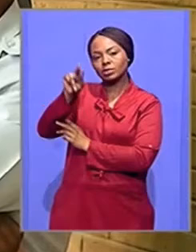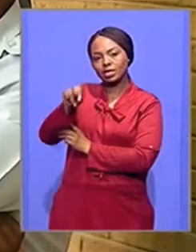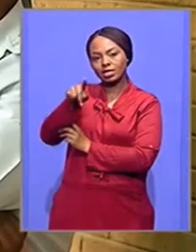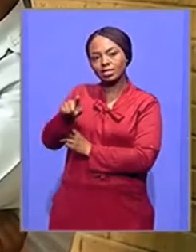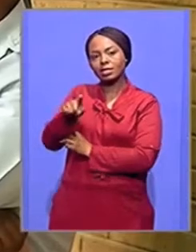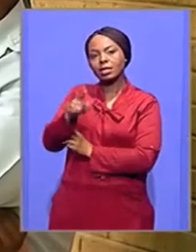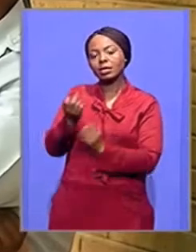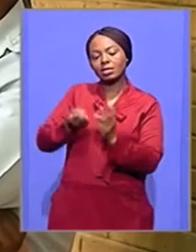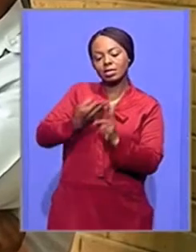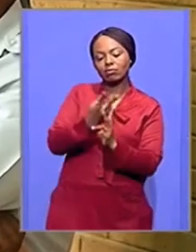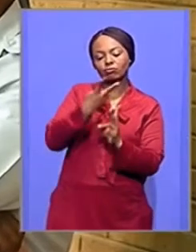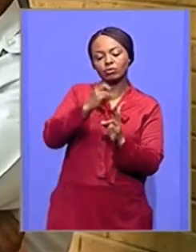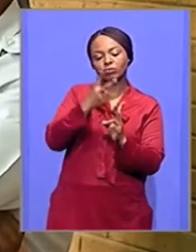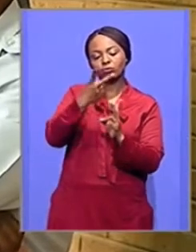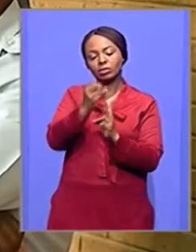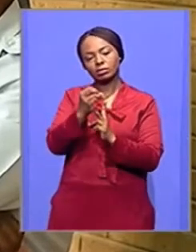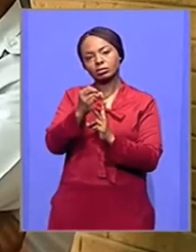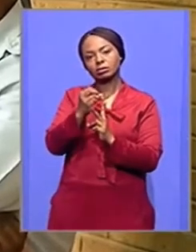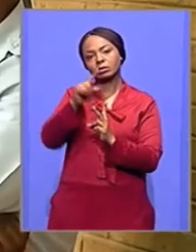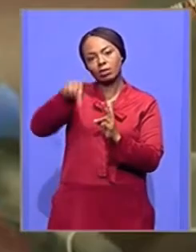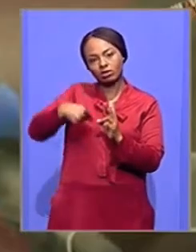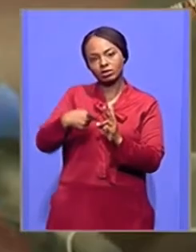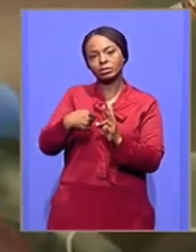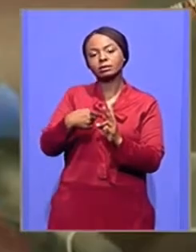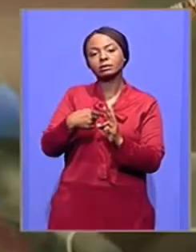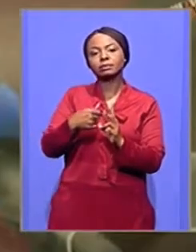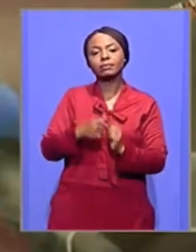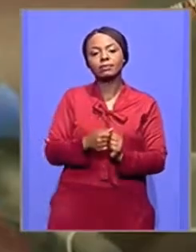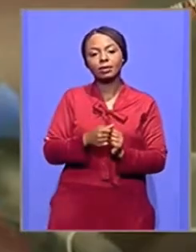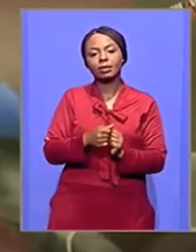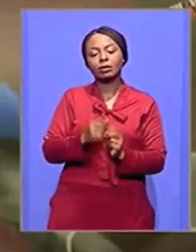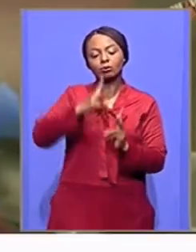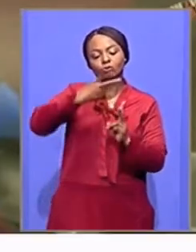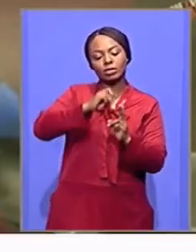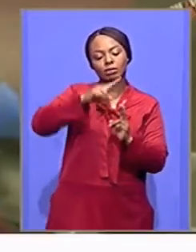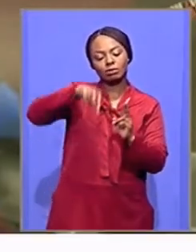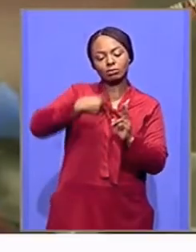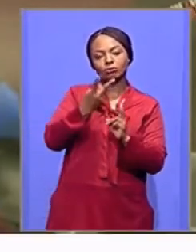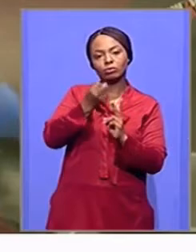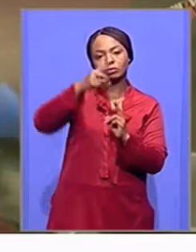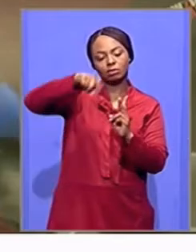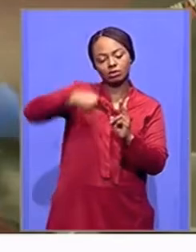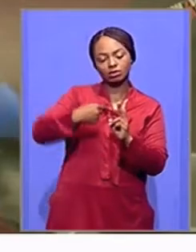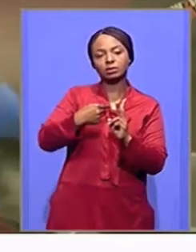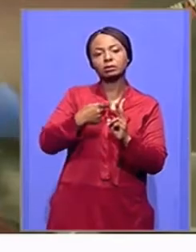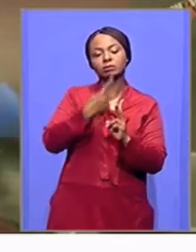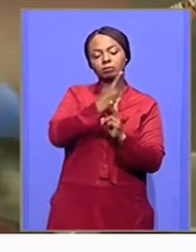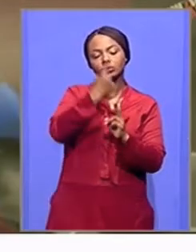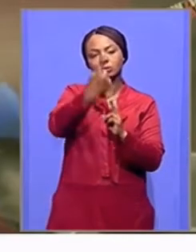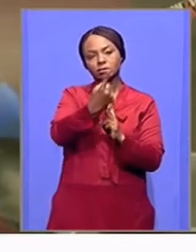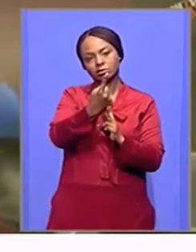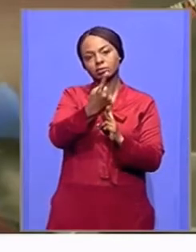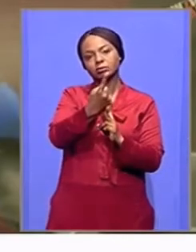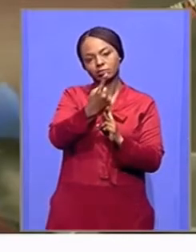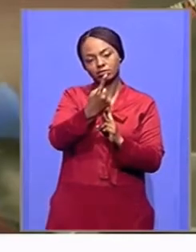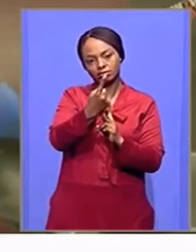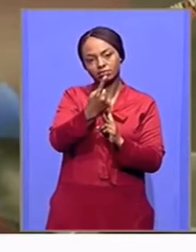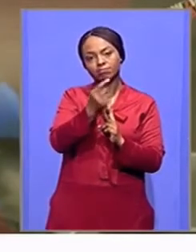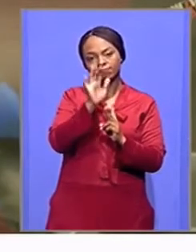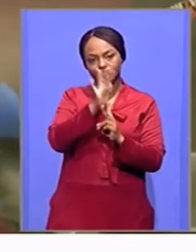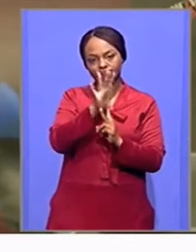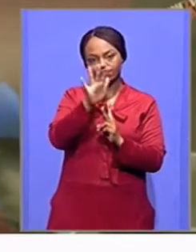tse 20. Bail is granted to an amount of 20,000 rand in respect of each applicant